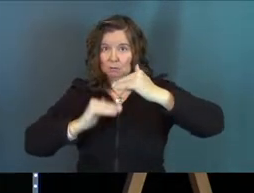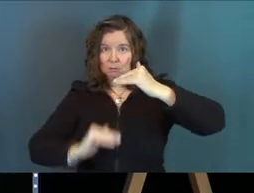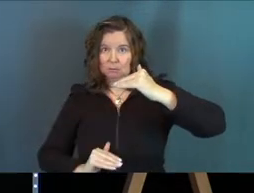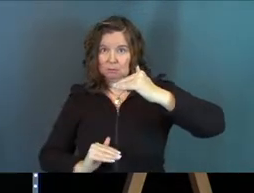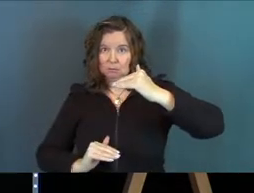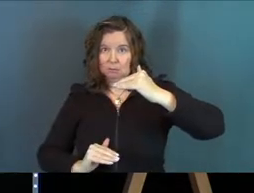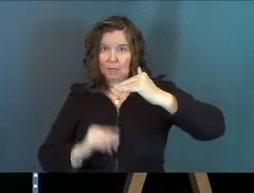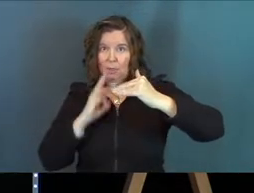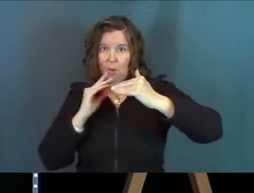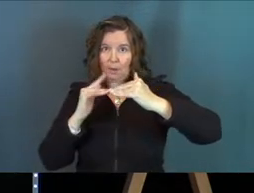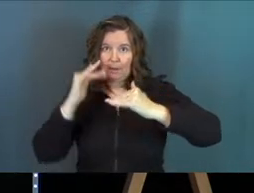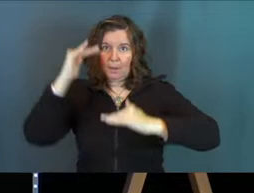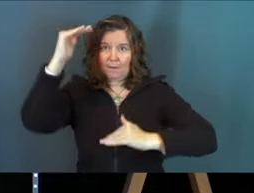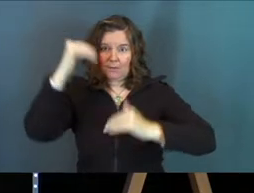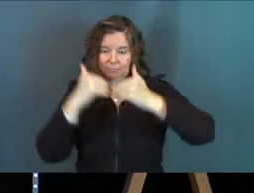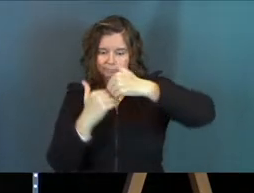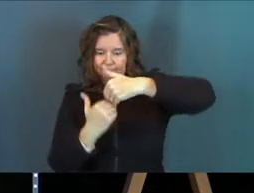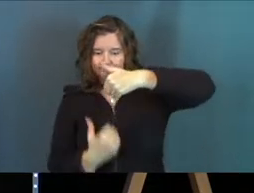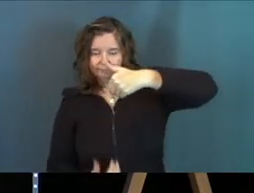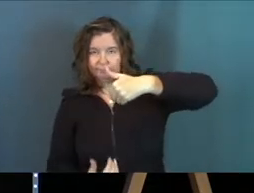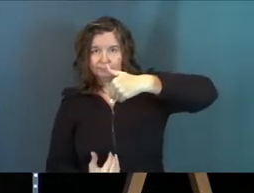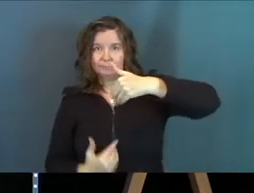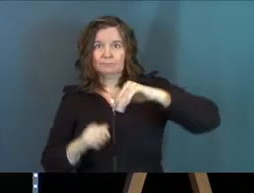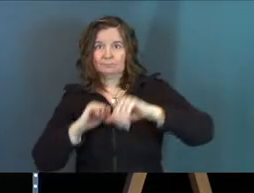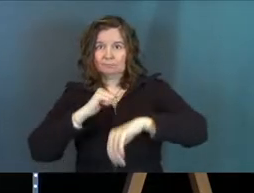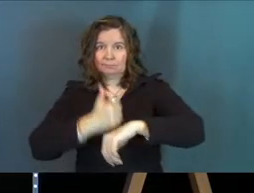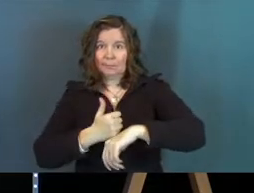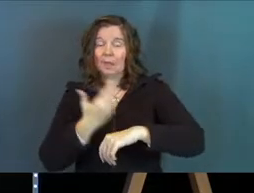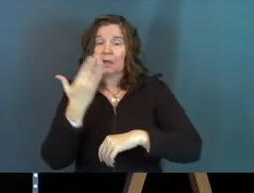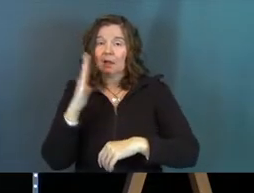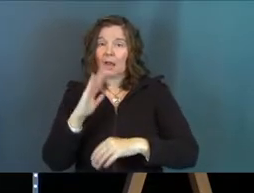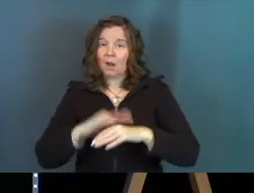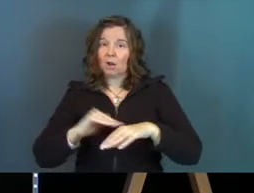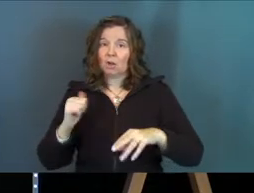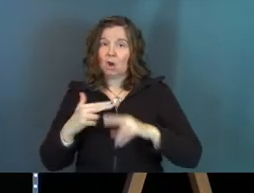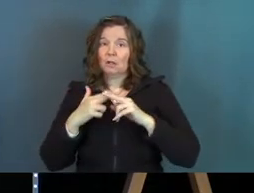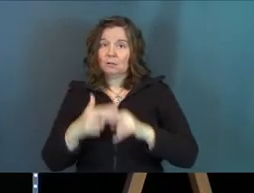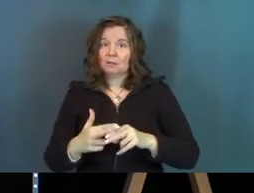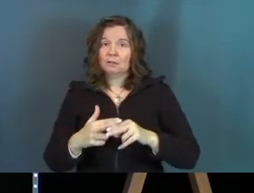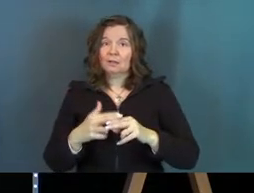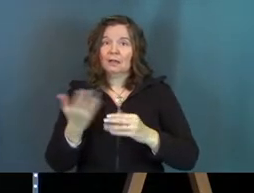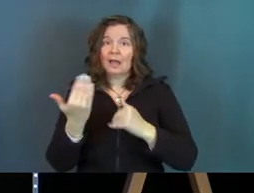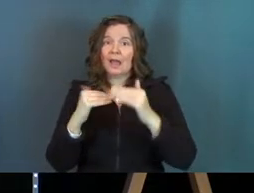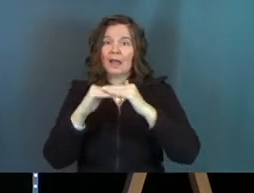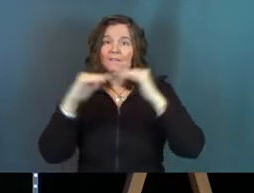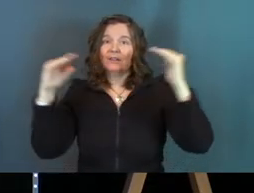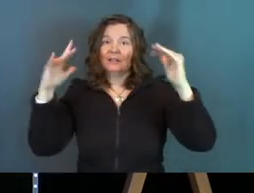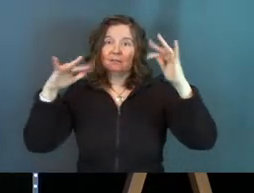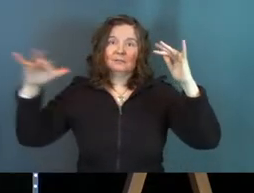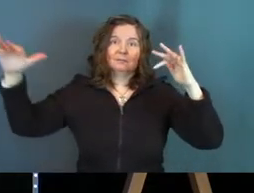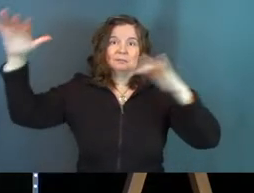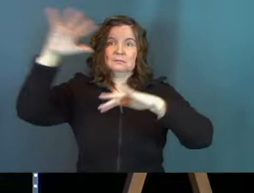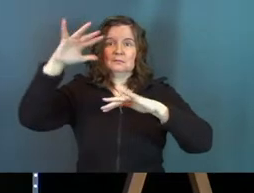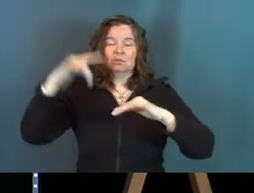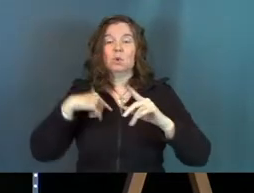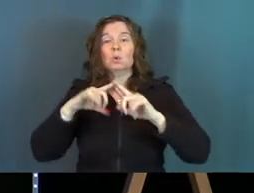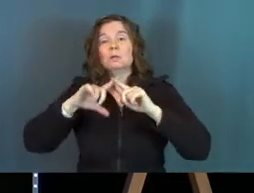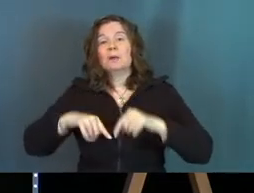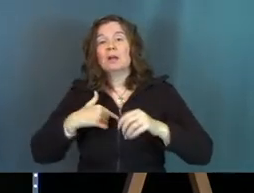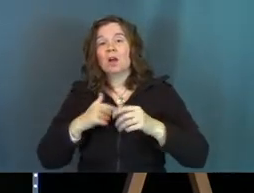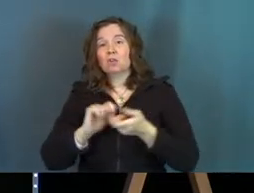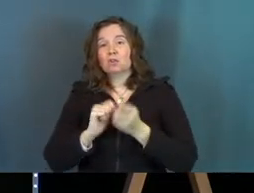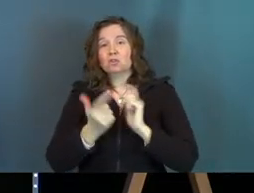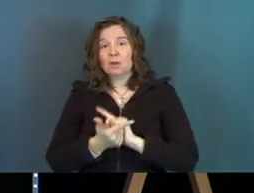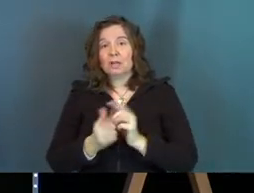from the waters that were above the expanse, and it was so. And God called the expanse heaven." So here's what this is. Depending on